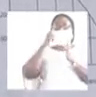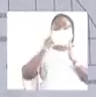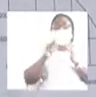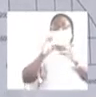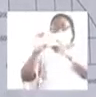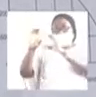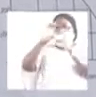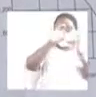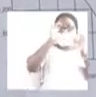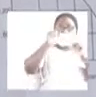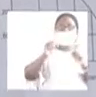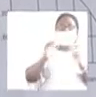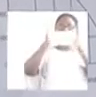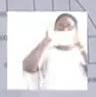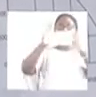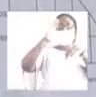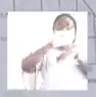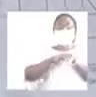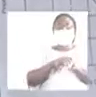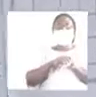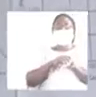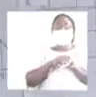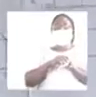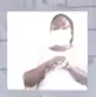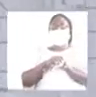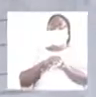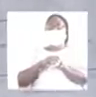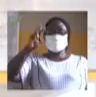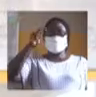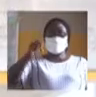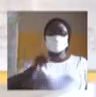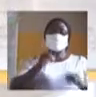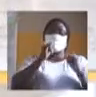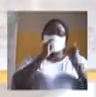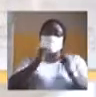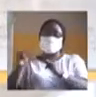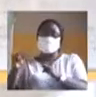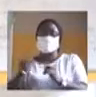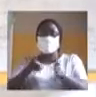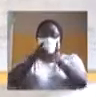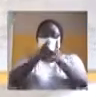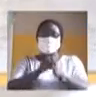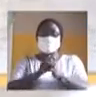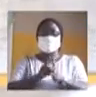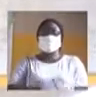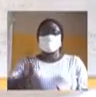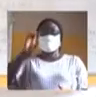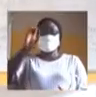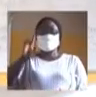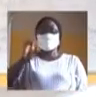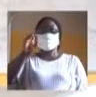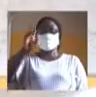as explained in the demand schedule. Okay, like I was saying, we are going to be looking at